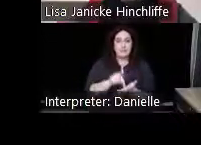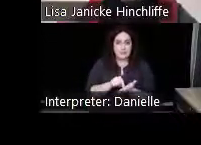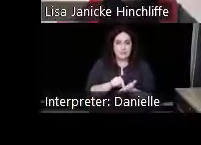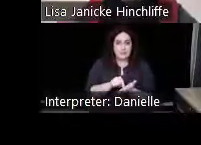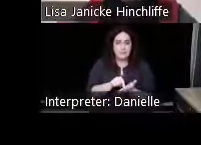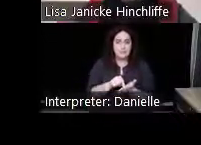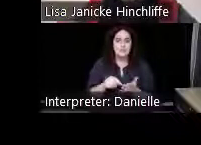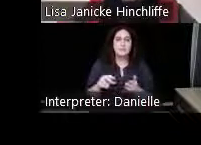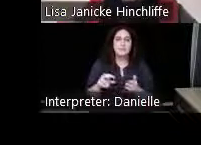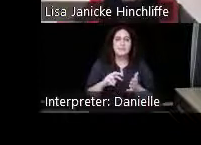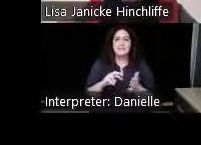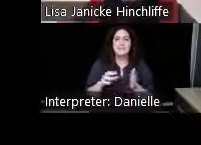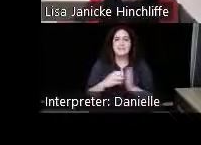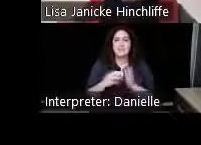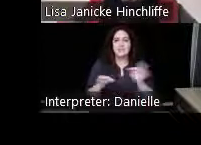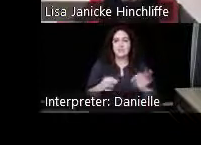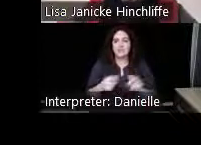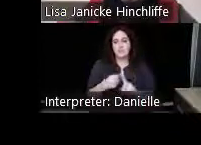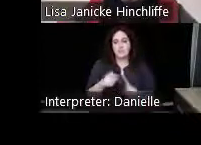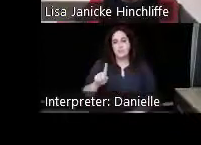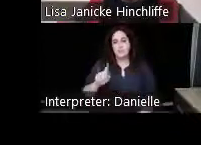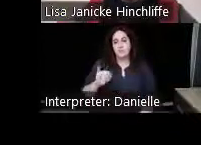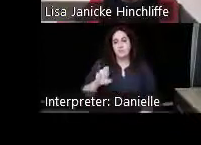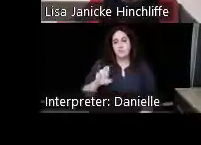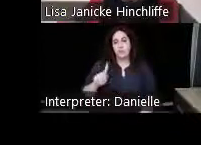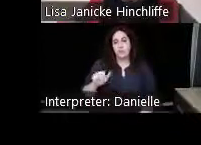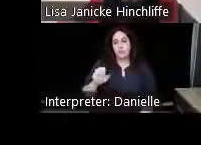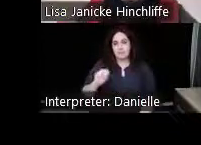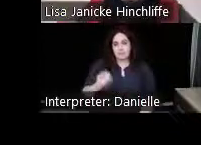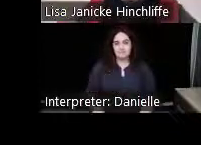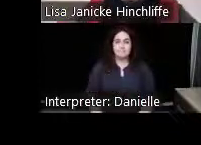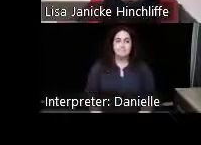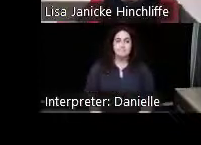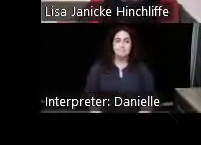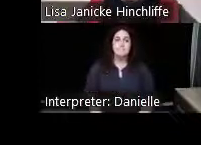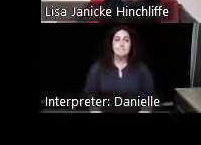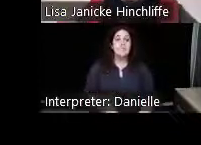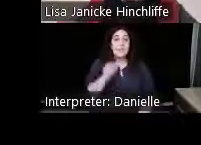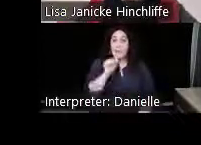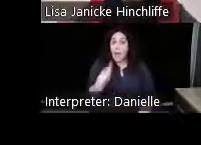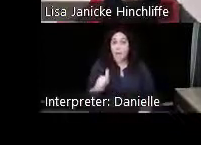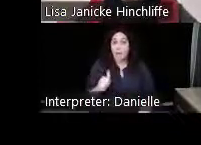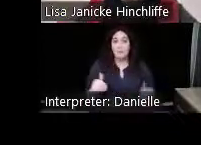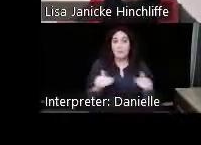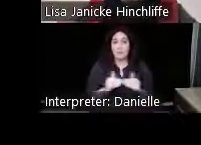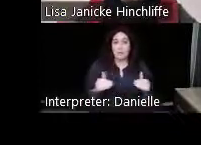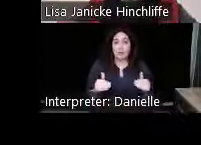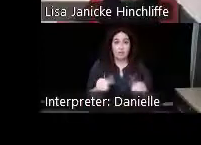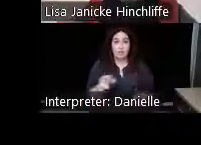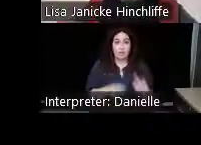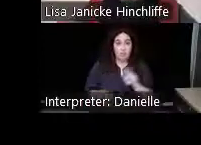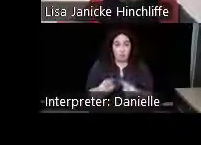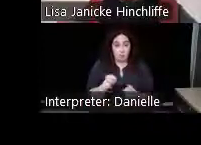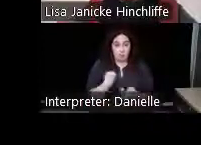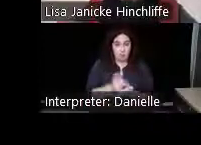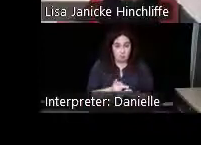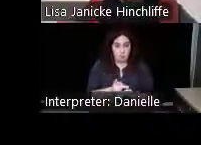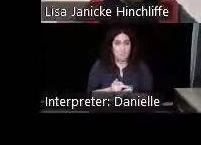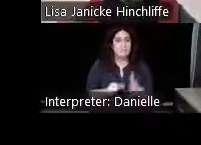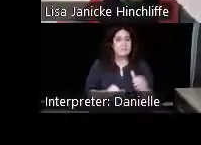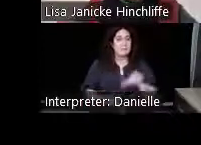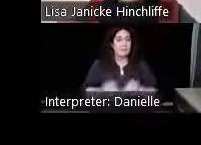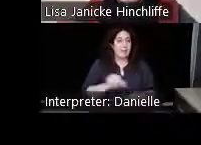which is that a preprint is a non-peer-reviewed scientific manuscript that authors upload on a